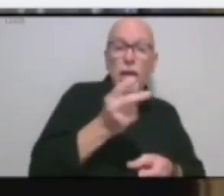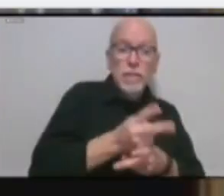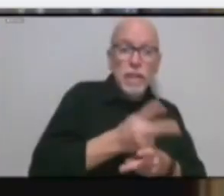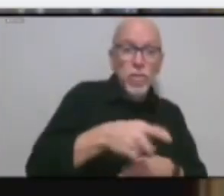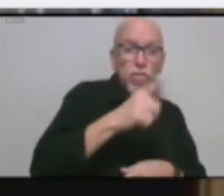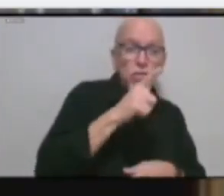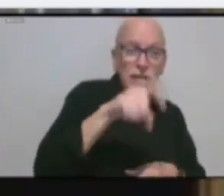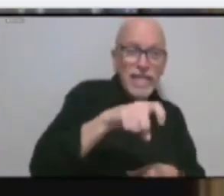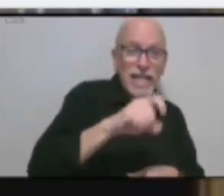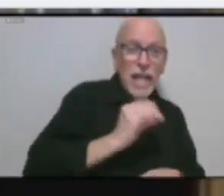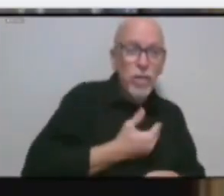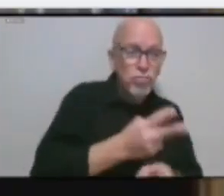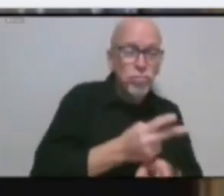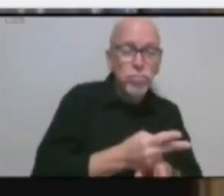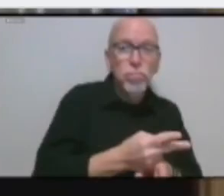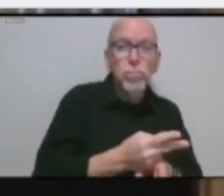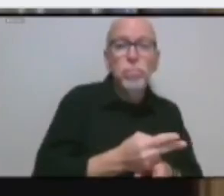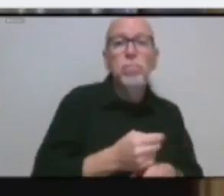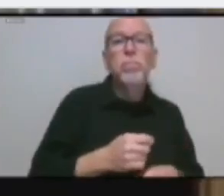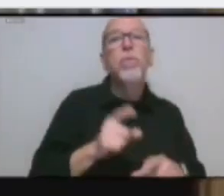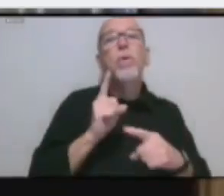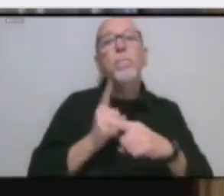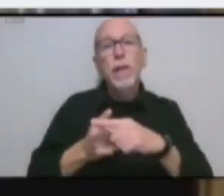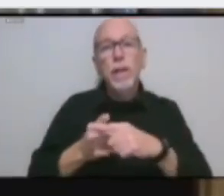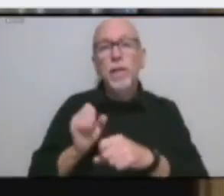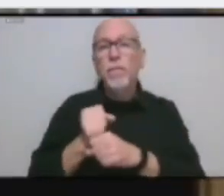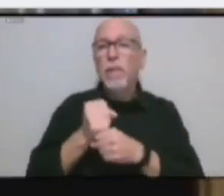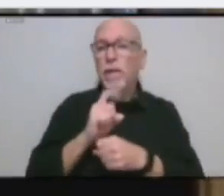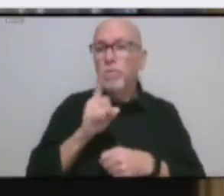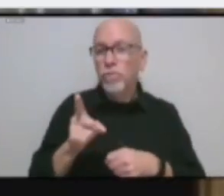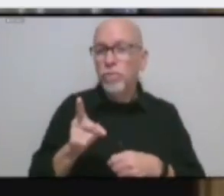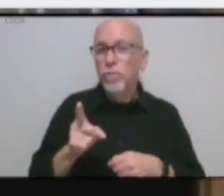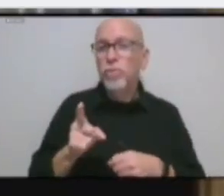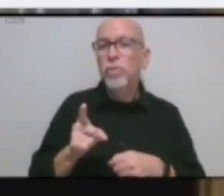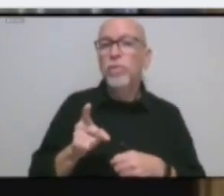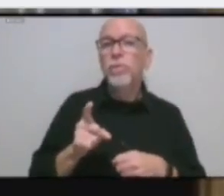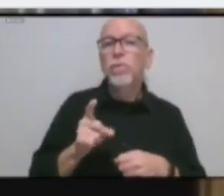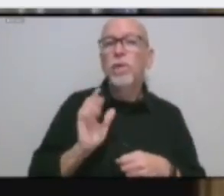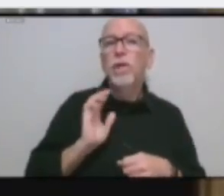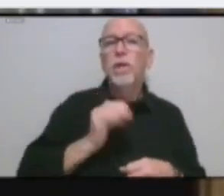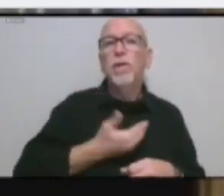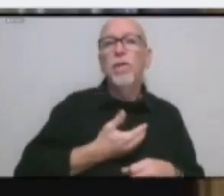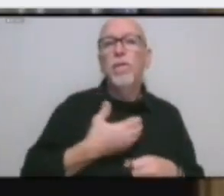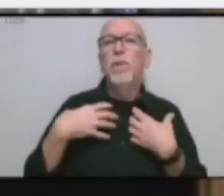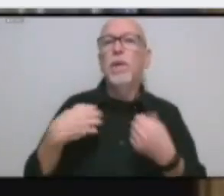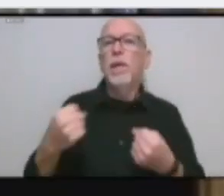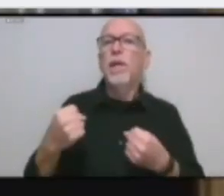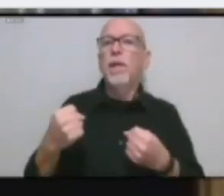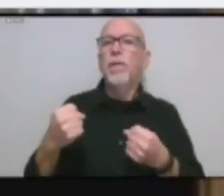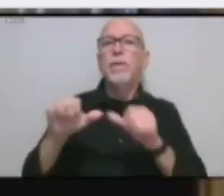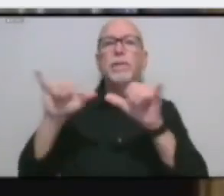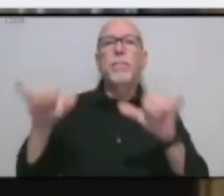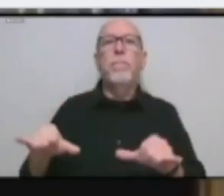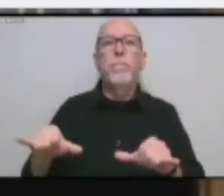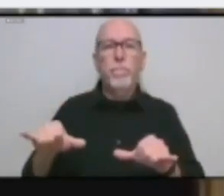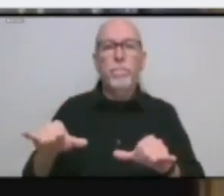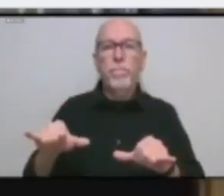it, but also make sure that our healthcare network